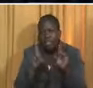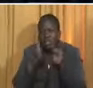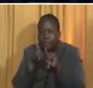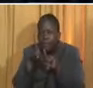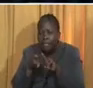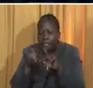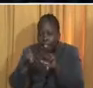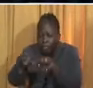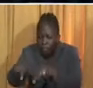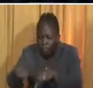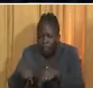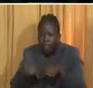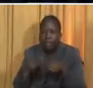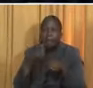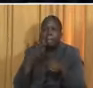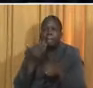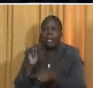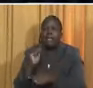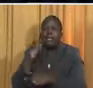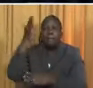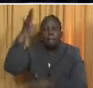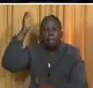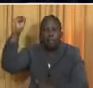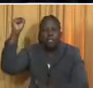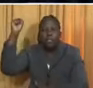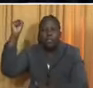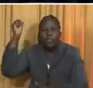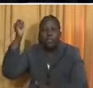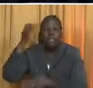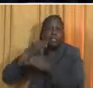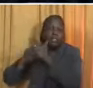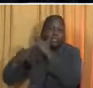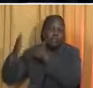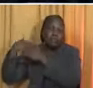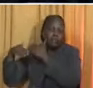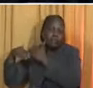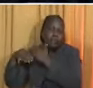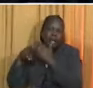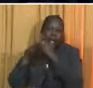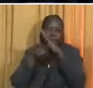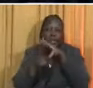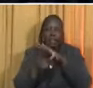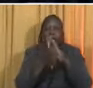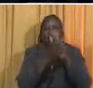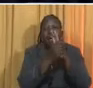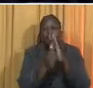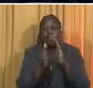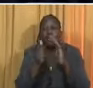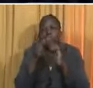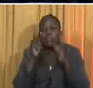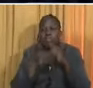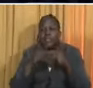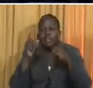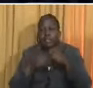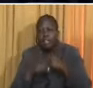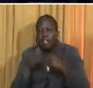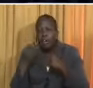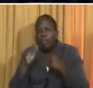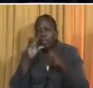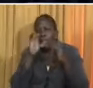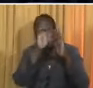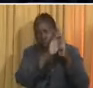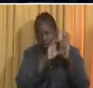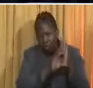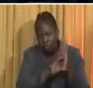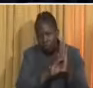the Germans' political and constitutional history. Under Article 76 of the Germans' original constitution, called